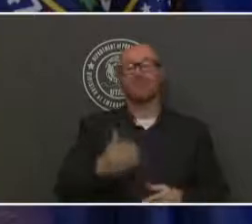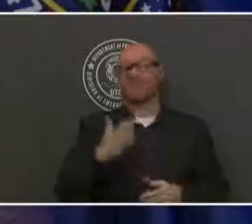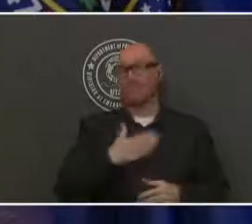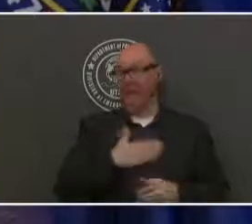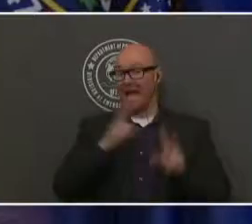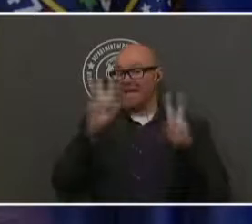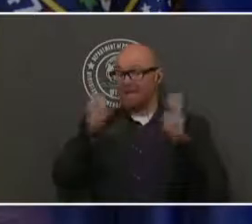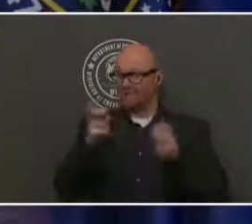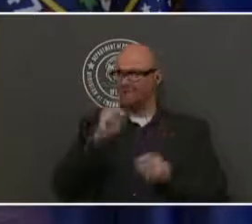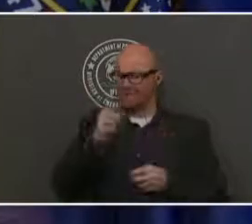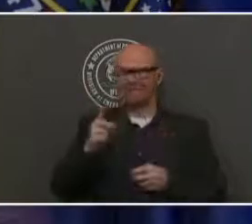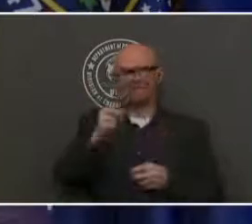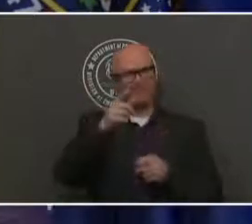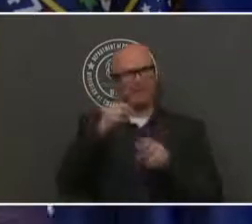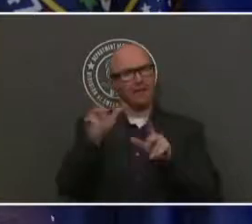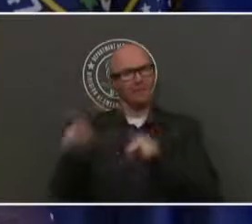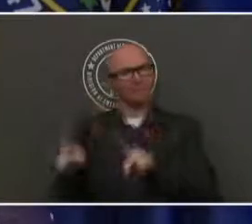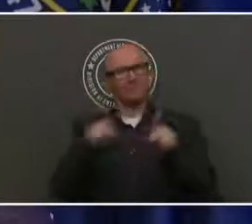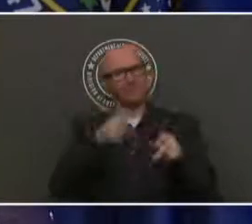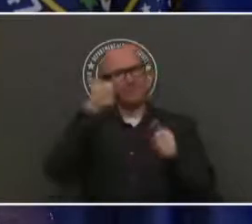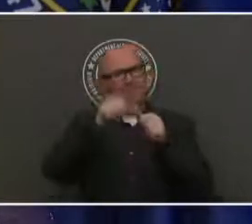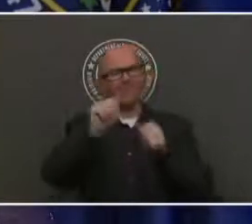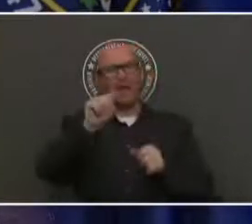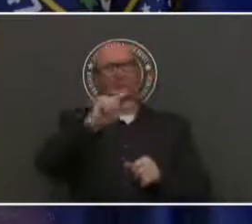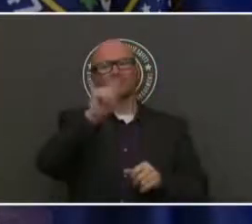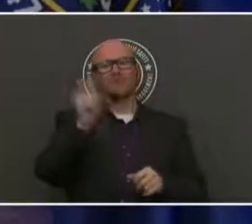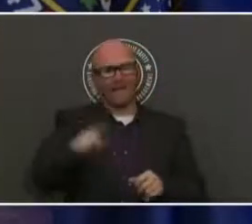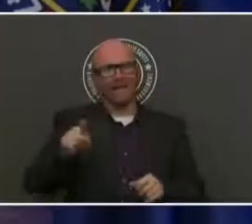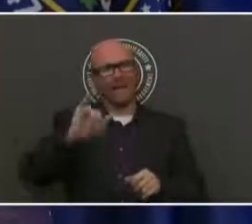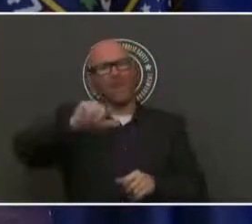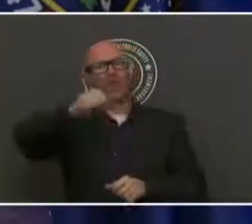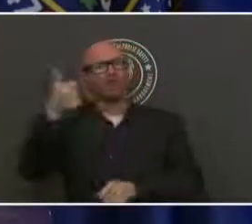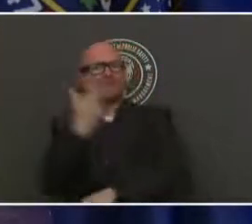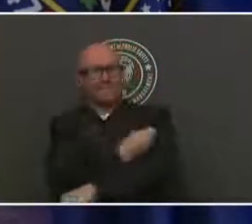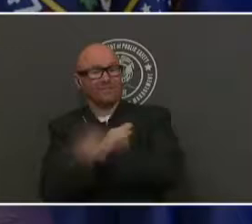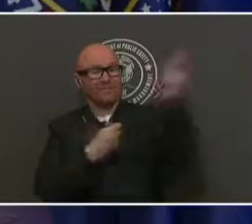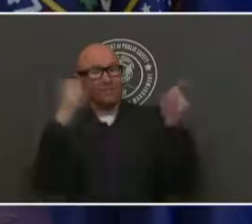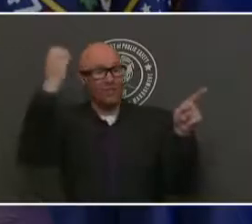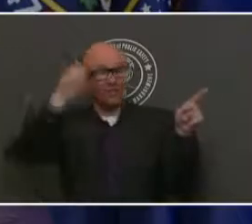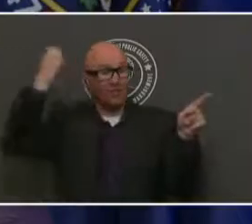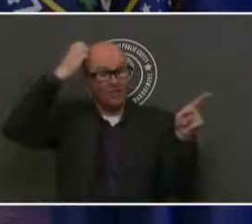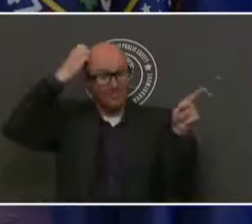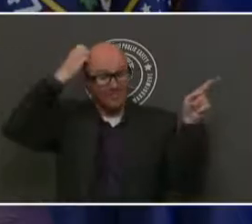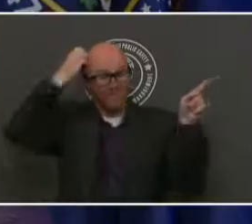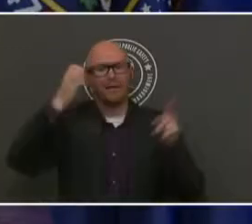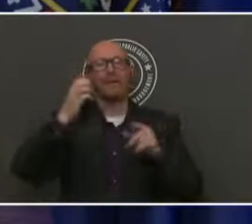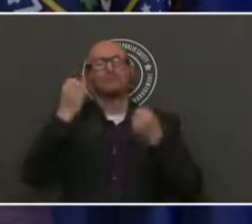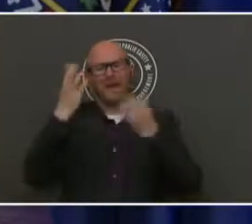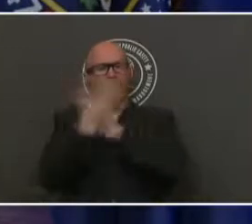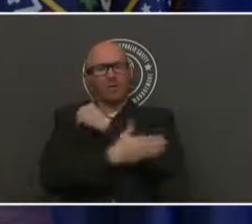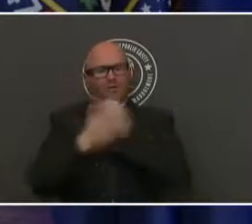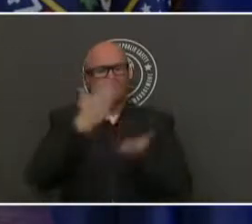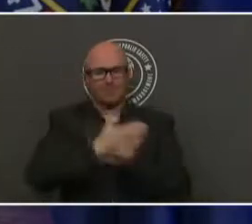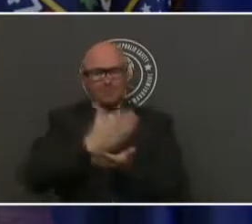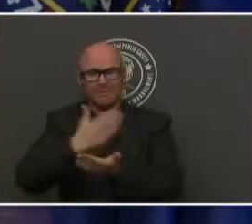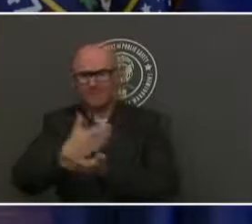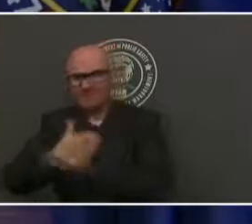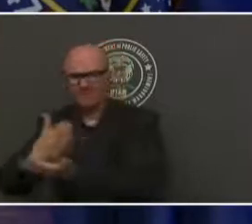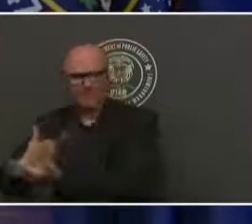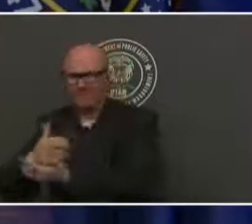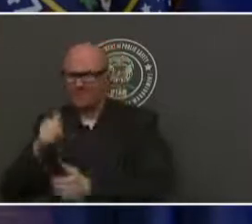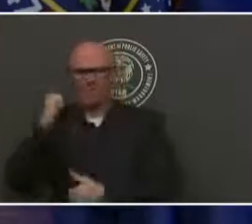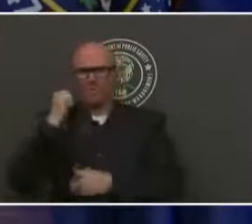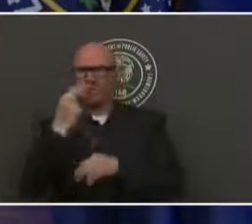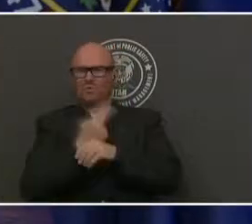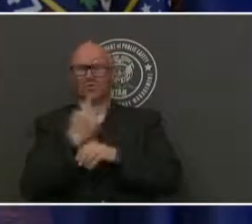out. But I could totally be wrong on this. But what I do want to do is I want to be transparent. I want to give